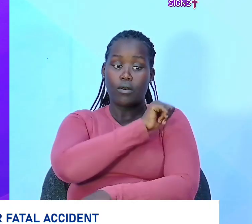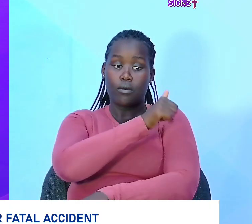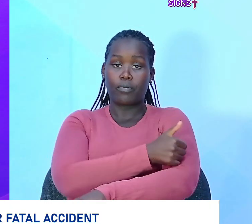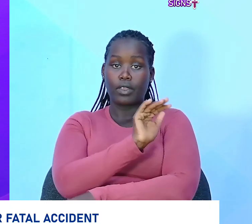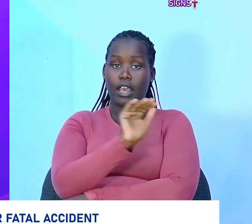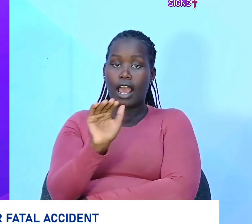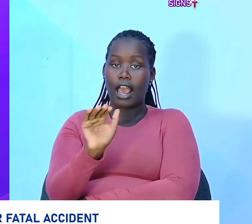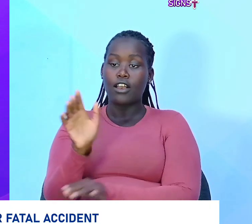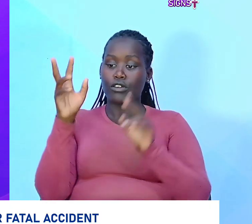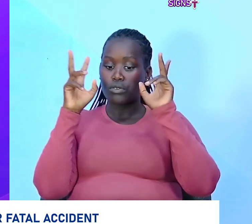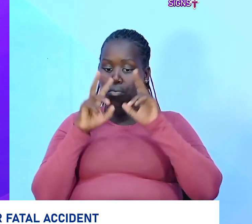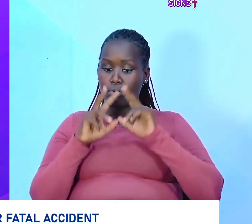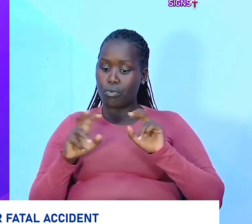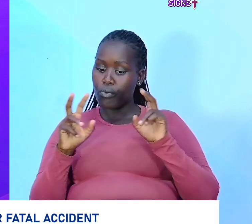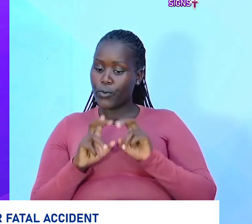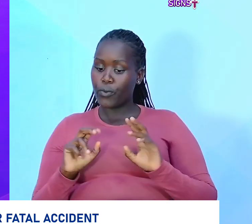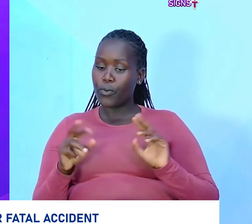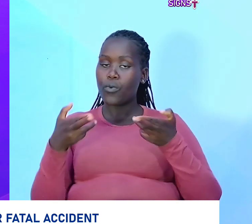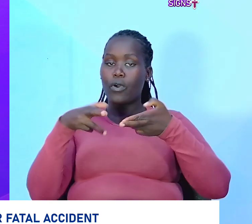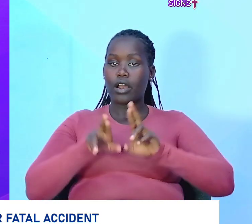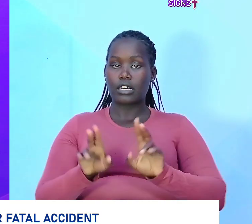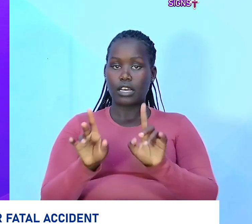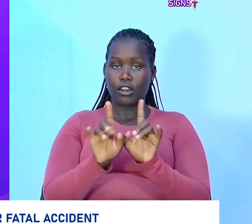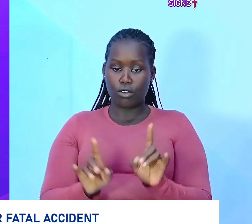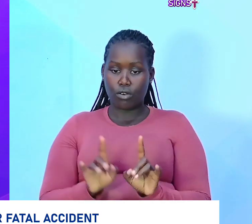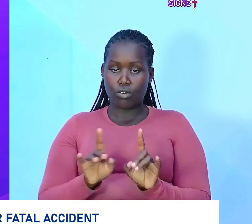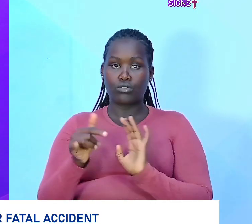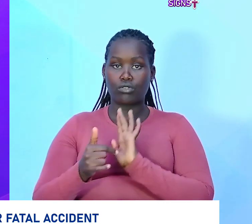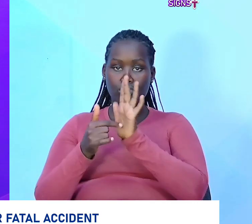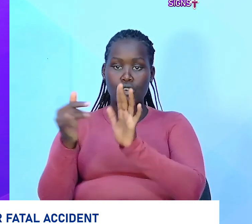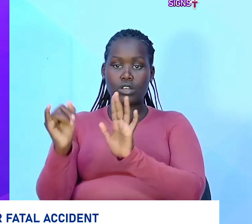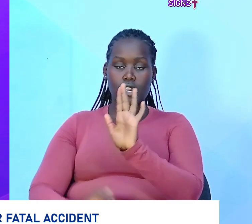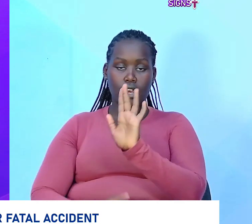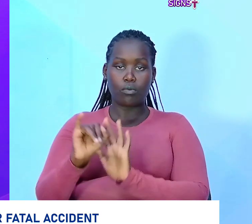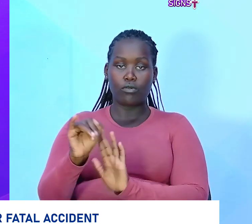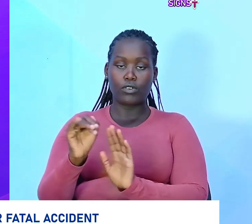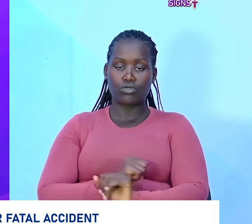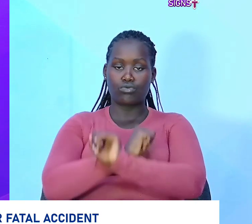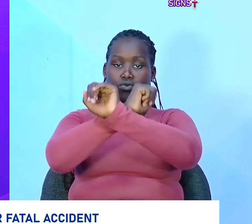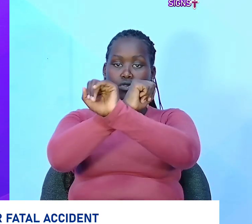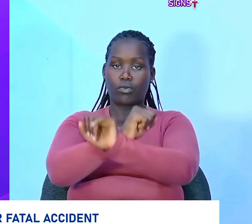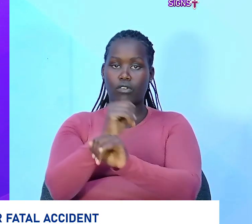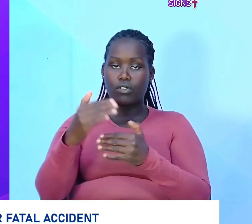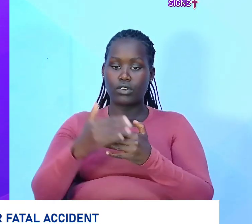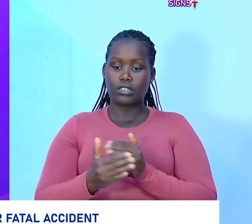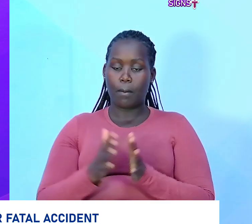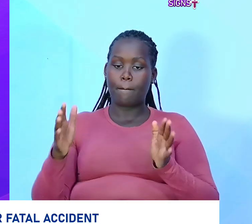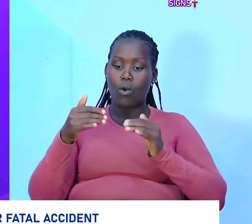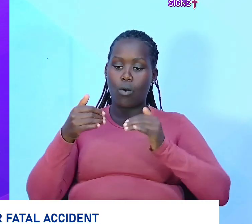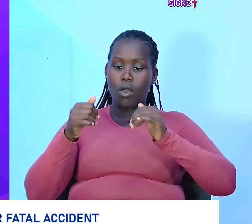Urged to investigate the accident and expedite improvements to prevent further